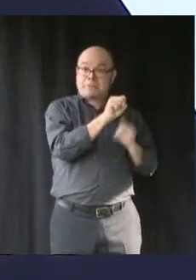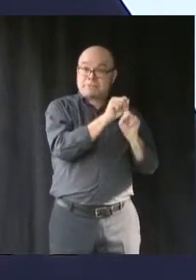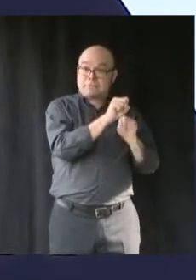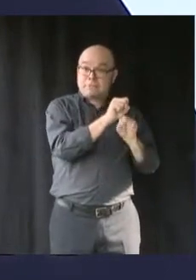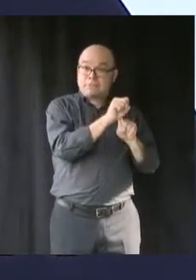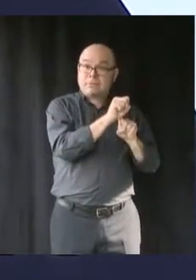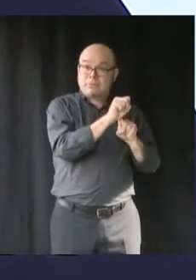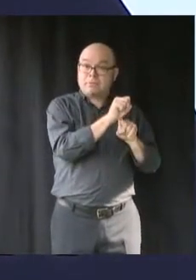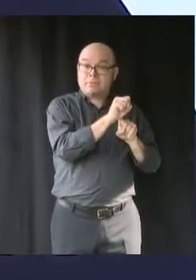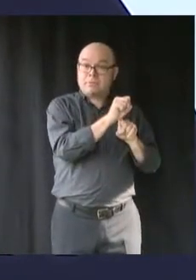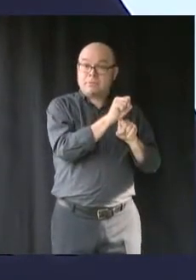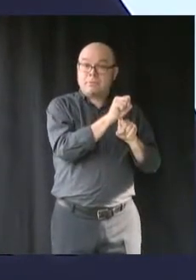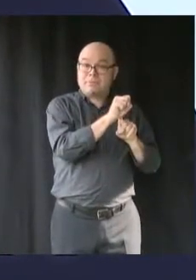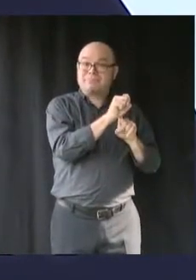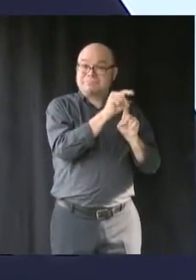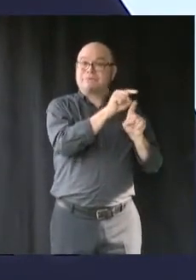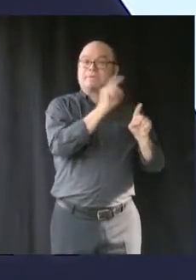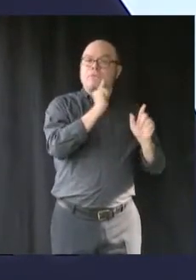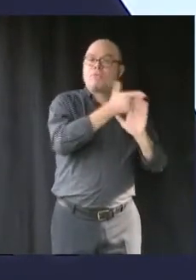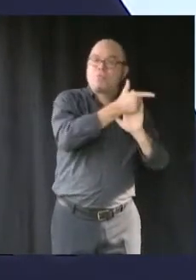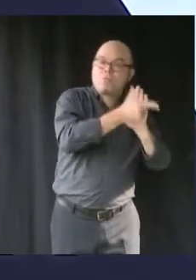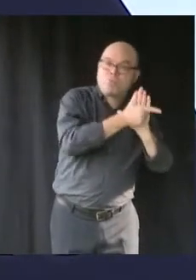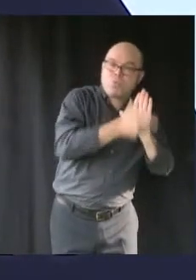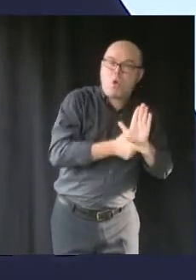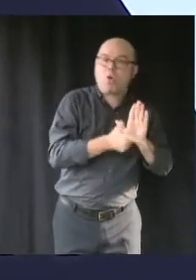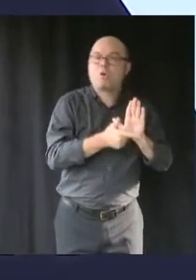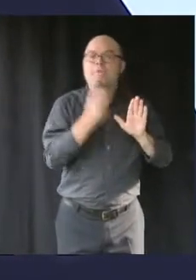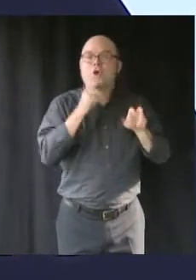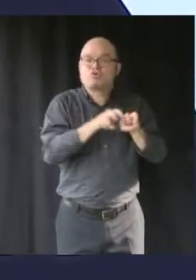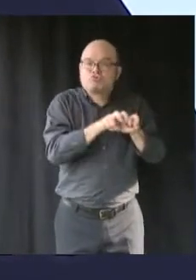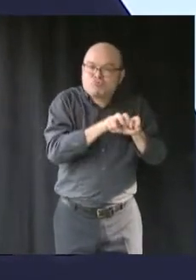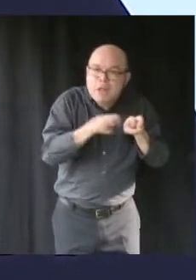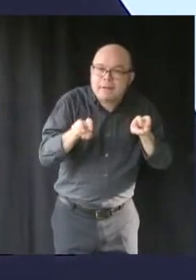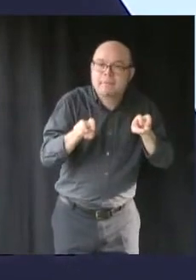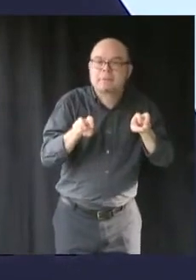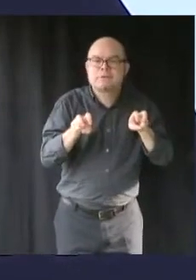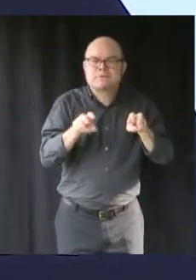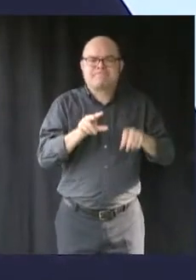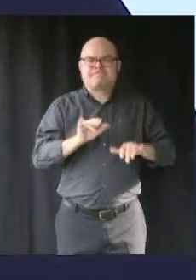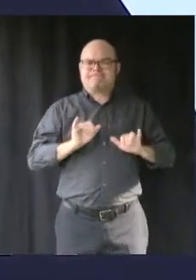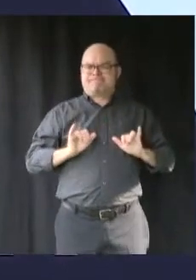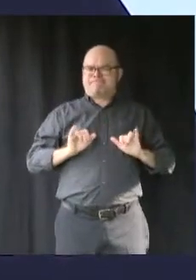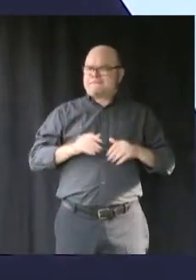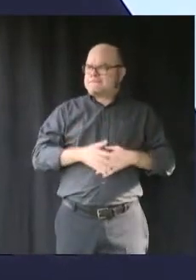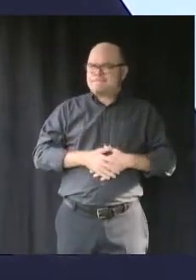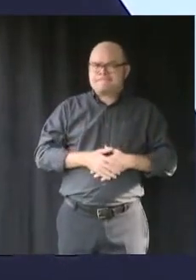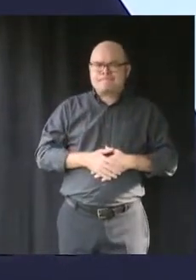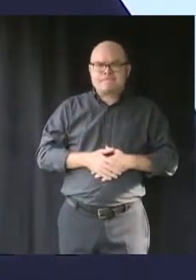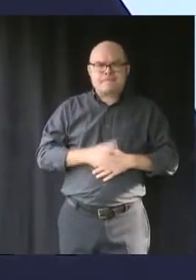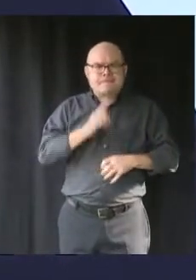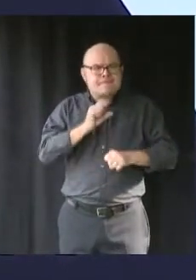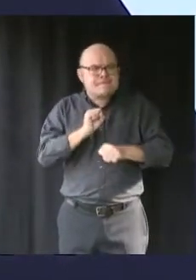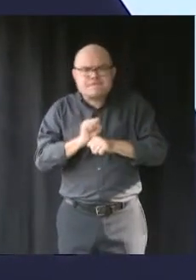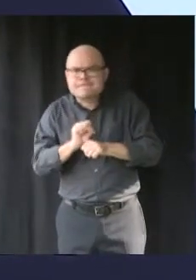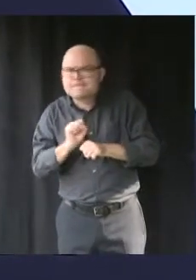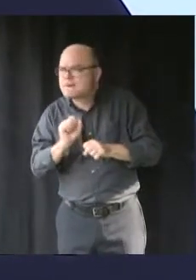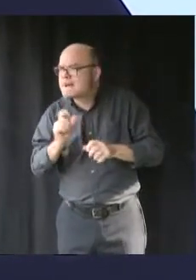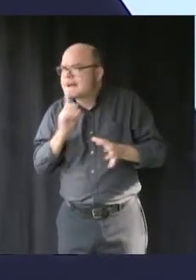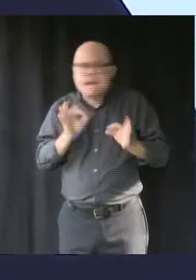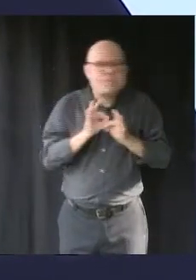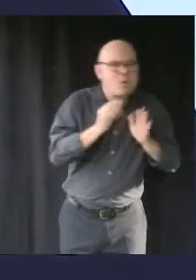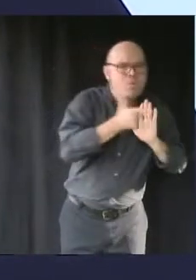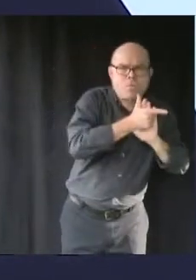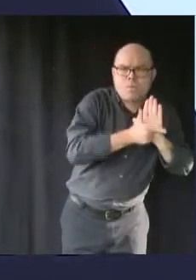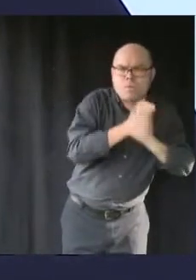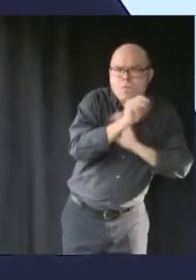those historic trials, he helped to establish the principle of the rule of law by bringing war criminals to